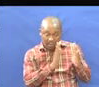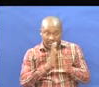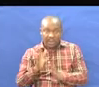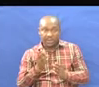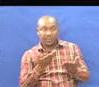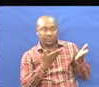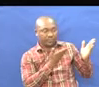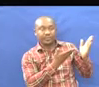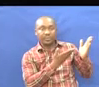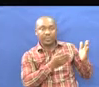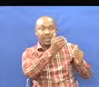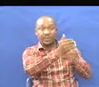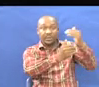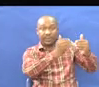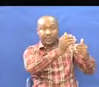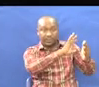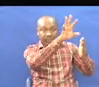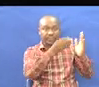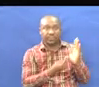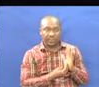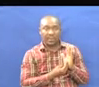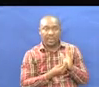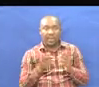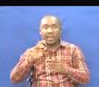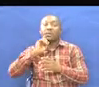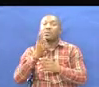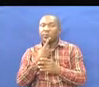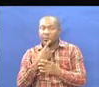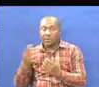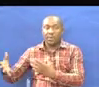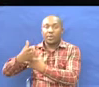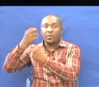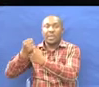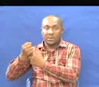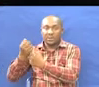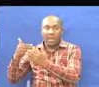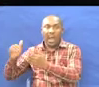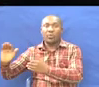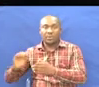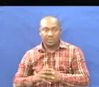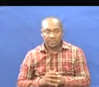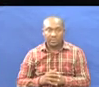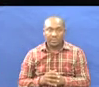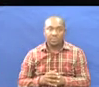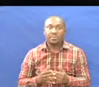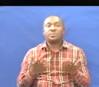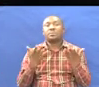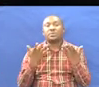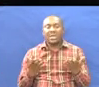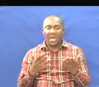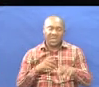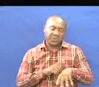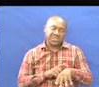oxygen gas which is given out. This is the oxygen gas which is given out. Now, our time does